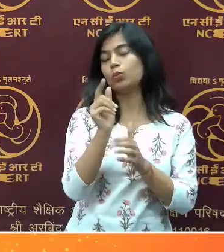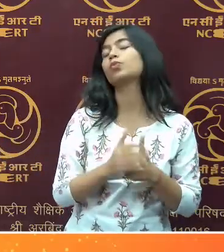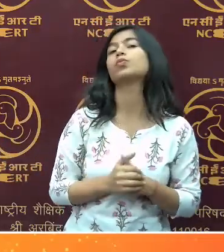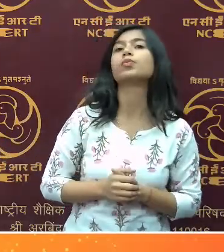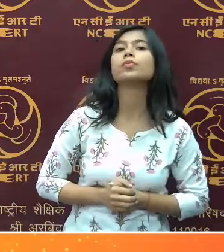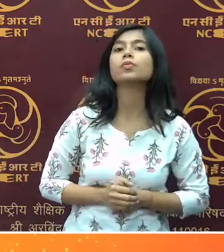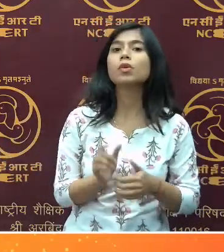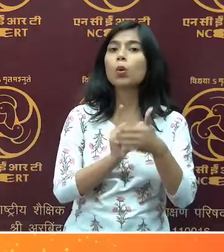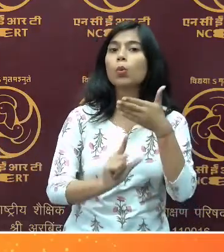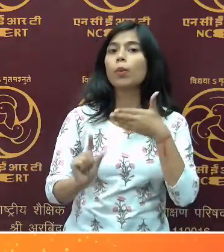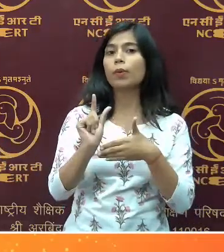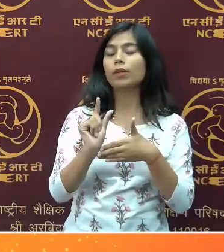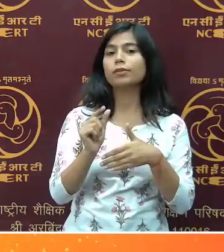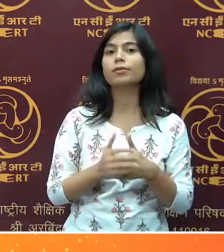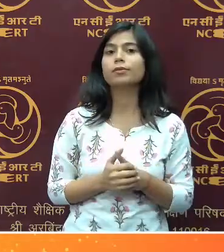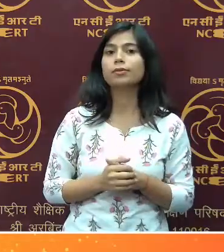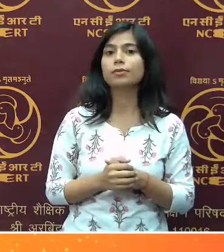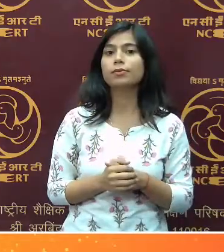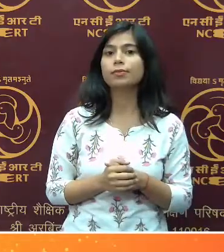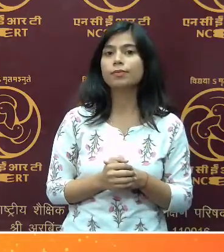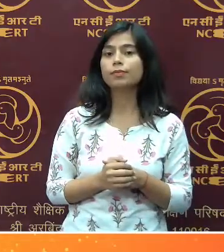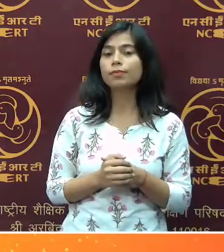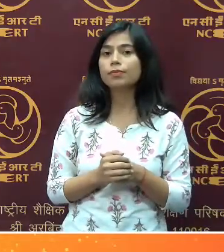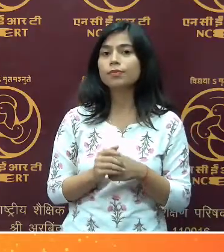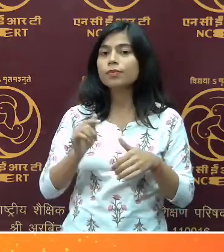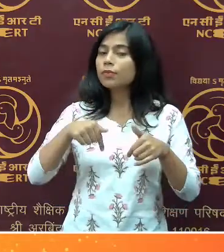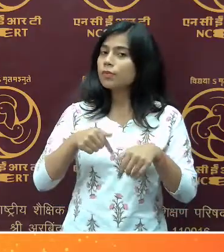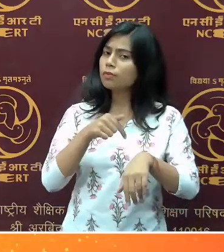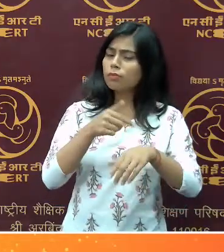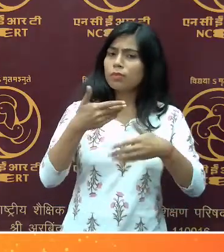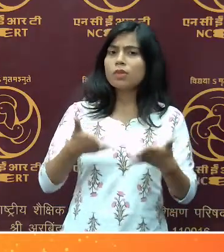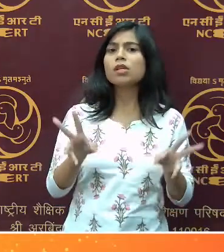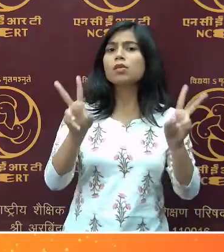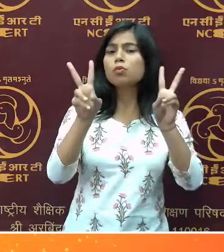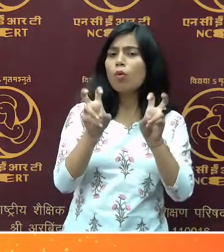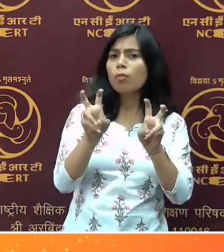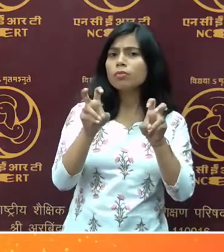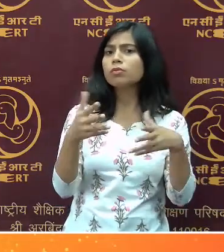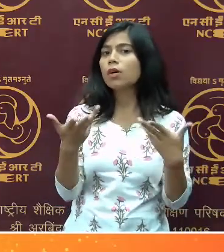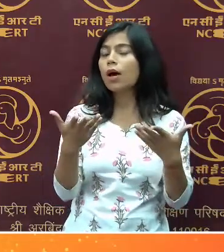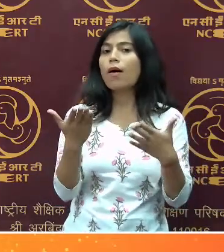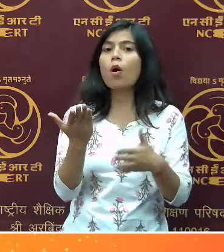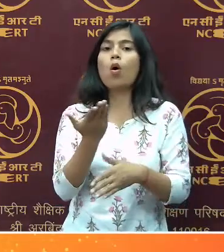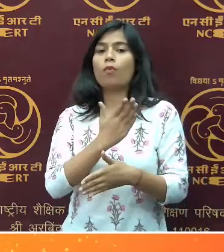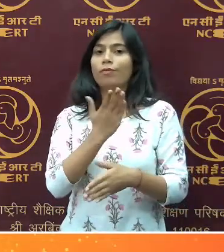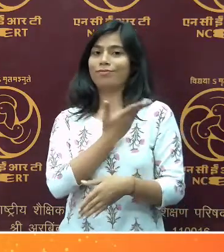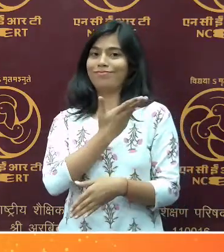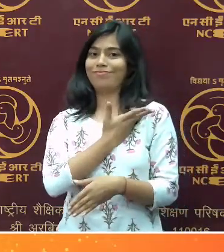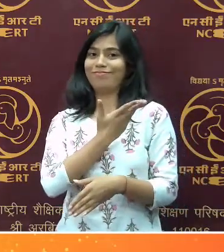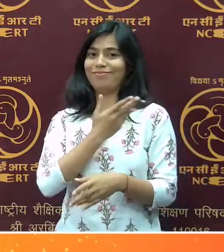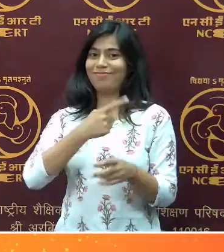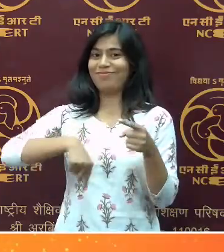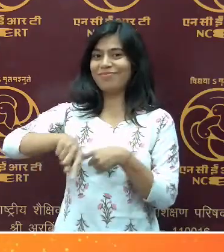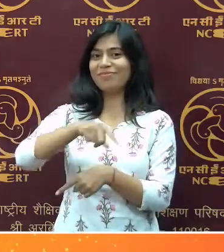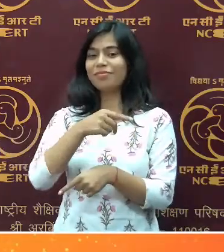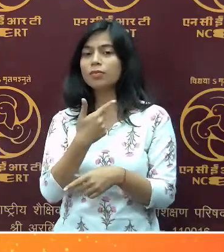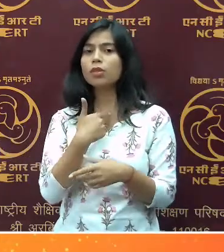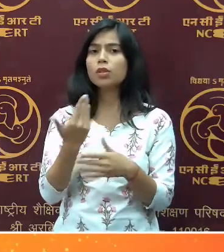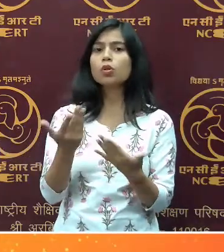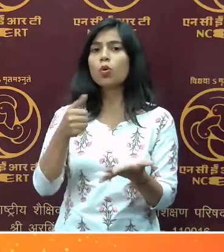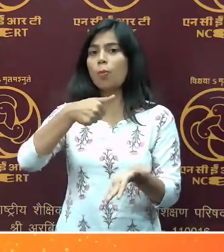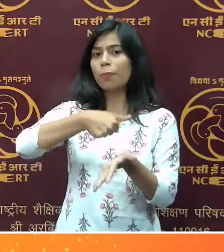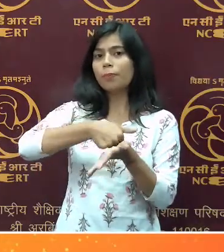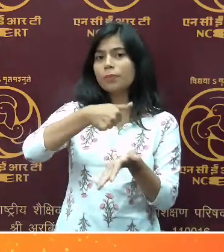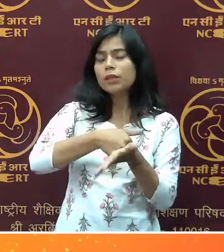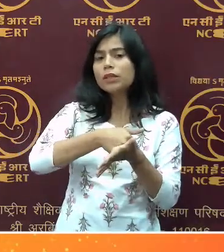let's just begin our program without further ado, and because the topic is fundamental rights, so let's just understand the basic